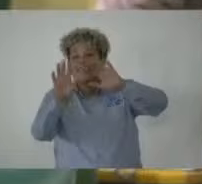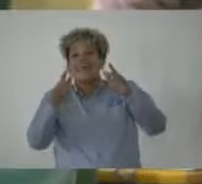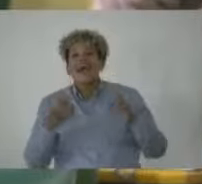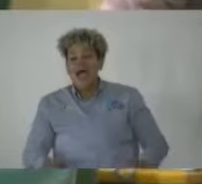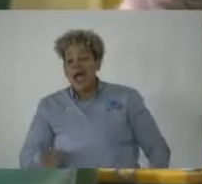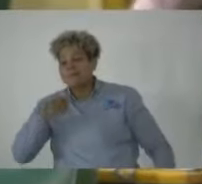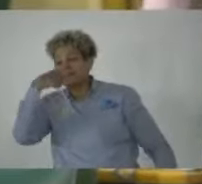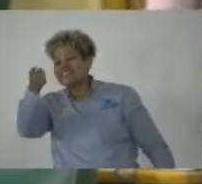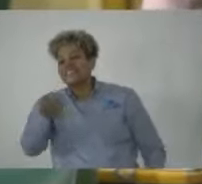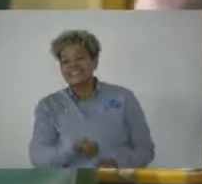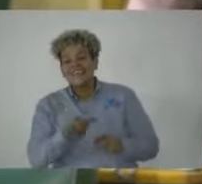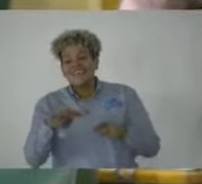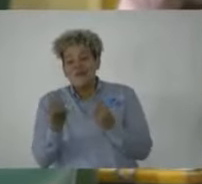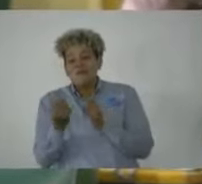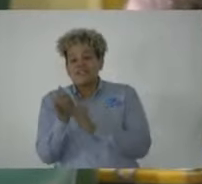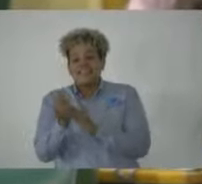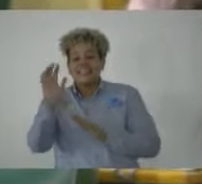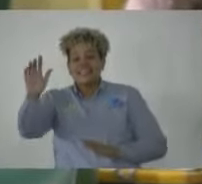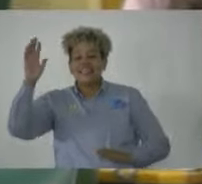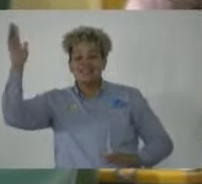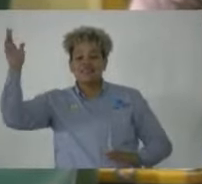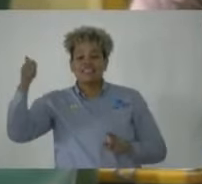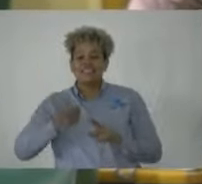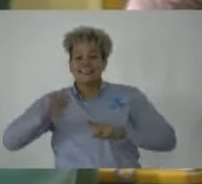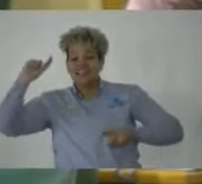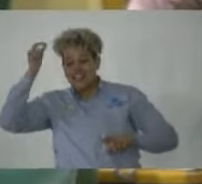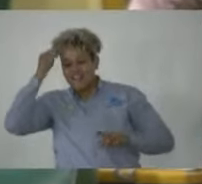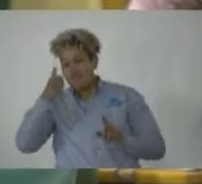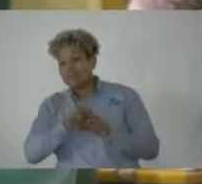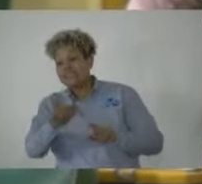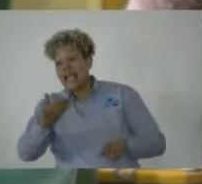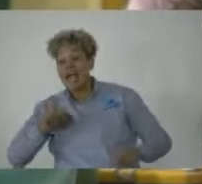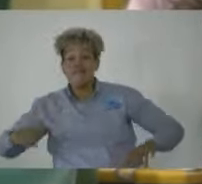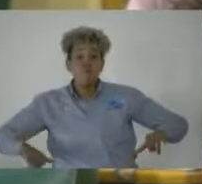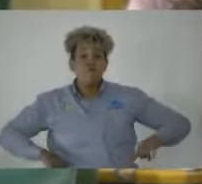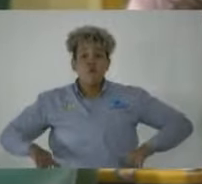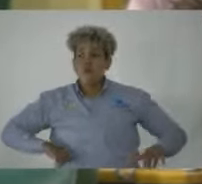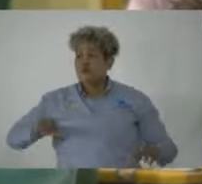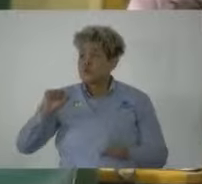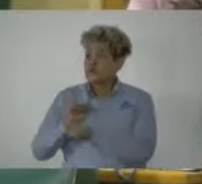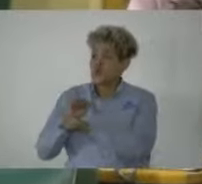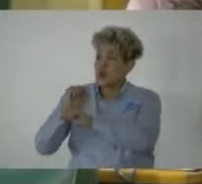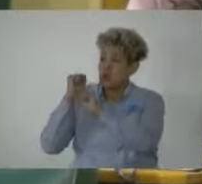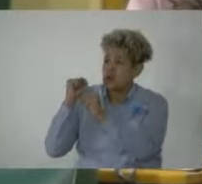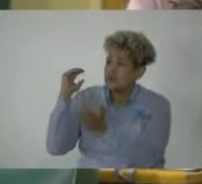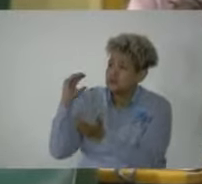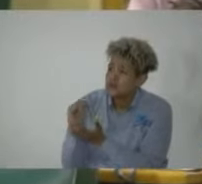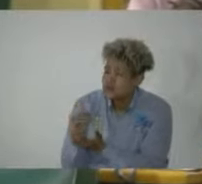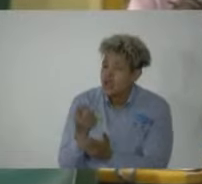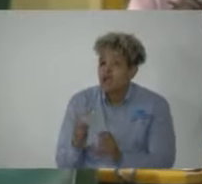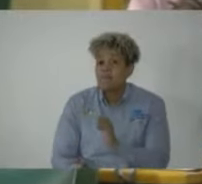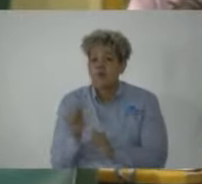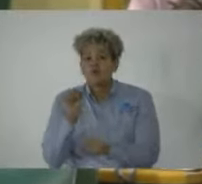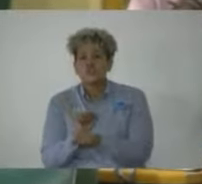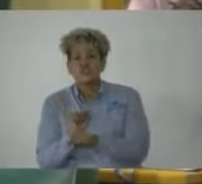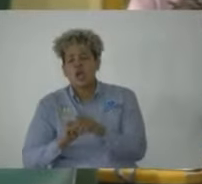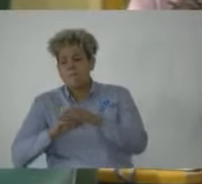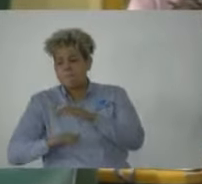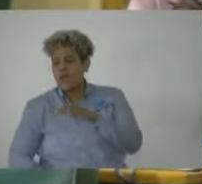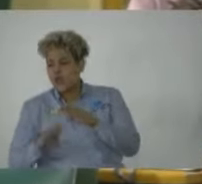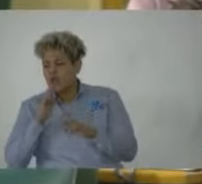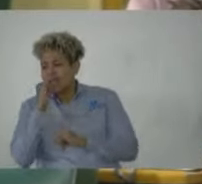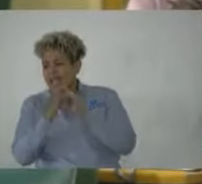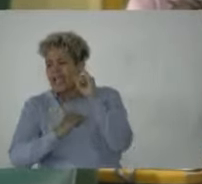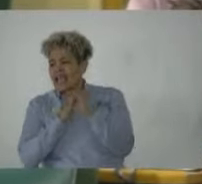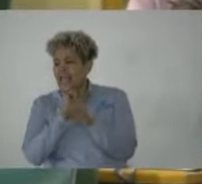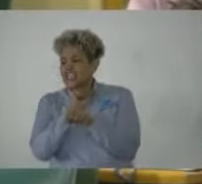claimed in the opposition leader's presentation. The government has been boasting of low unemployment when most of those jobs are below the